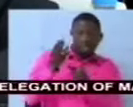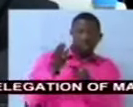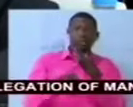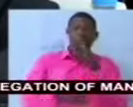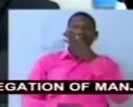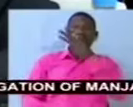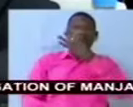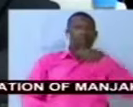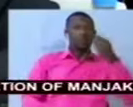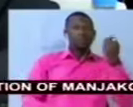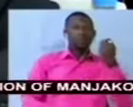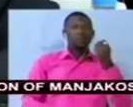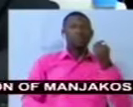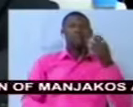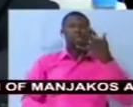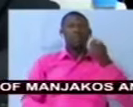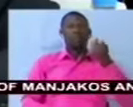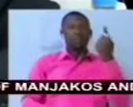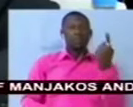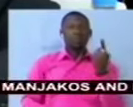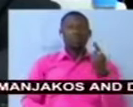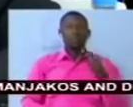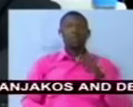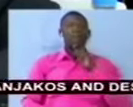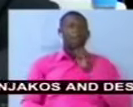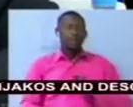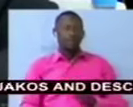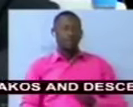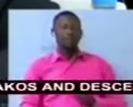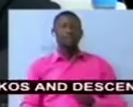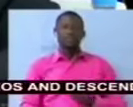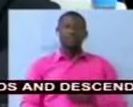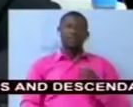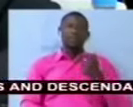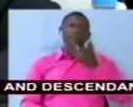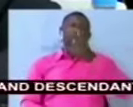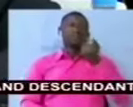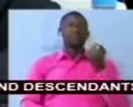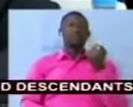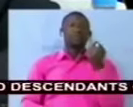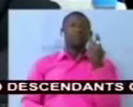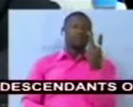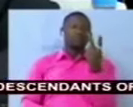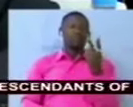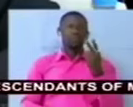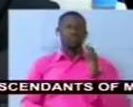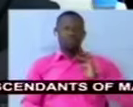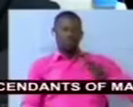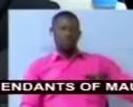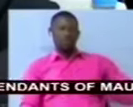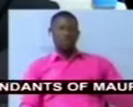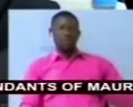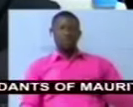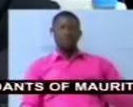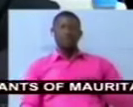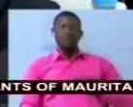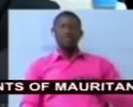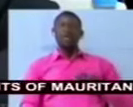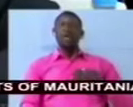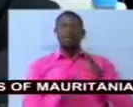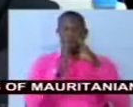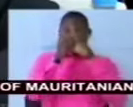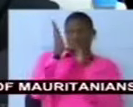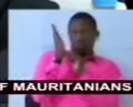male and 72 were female. Out of the total of